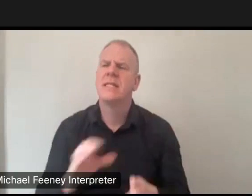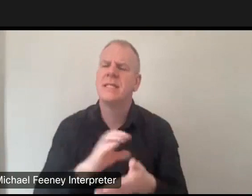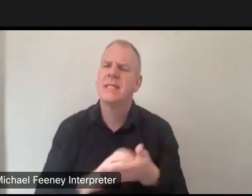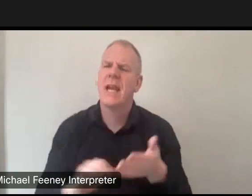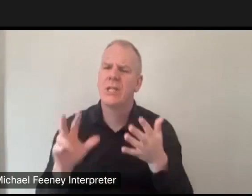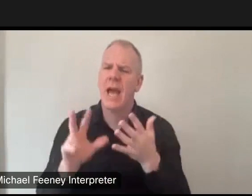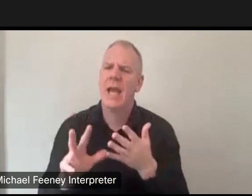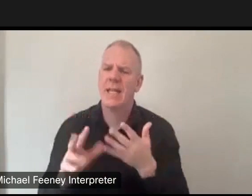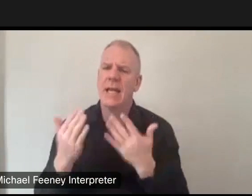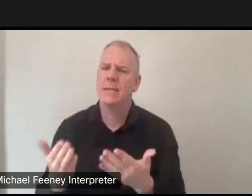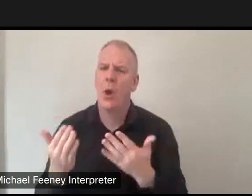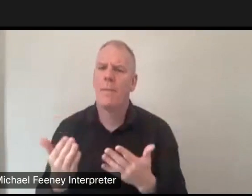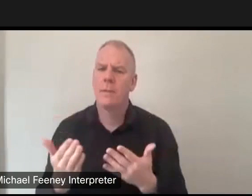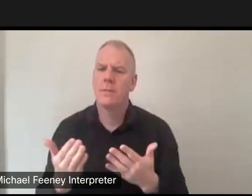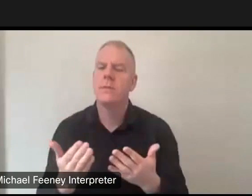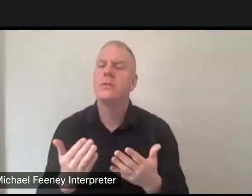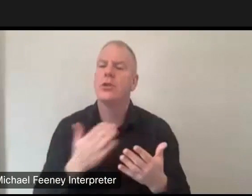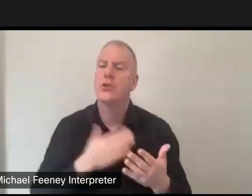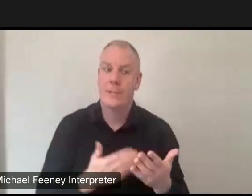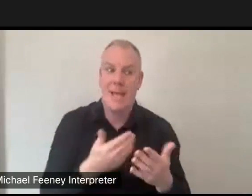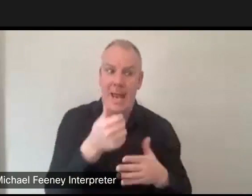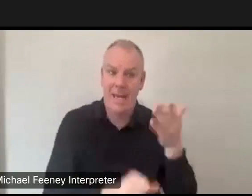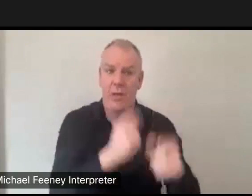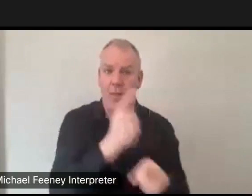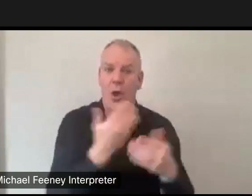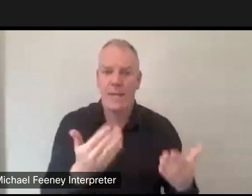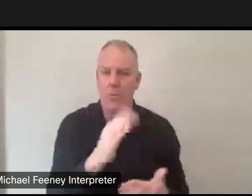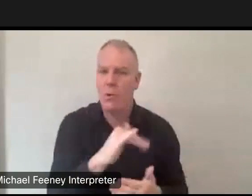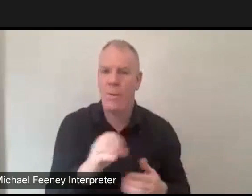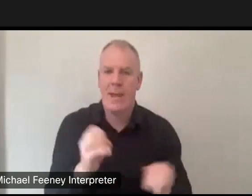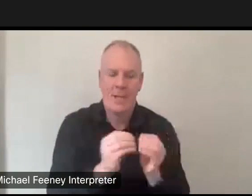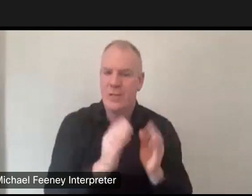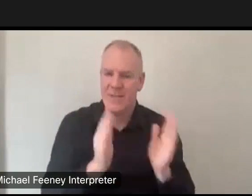currently refers to the current list of notifiable incidents that Lorraine went through, the